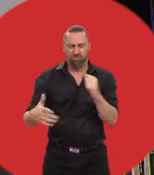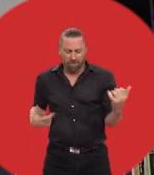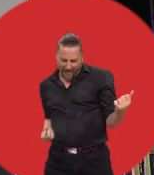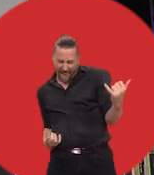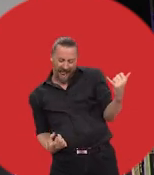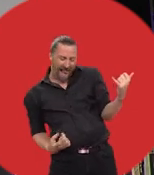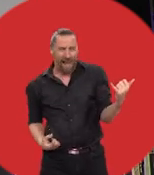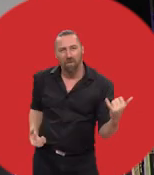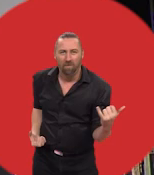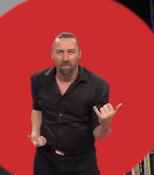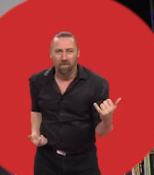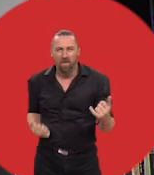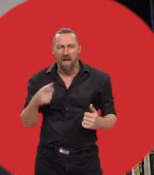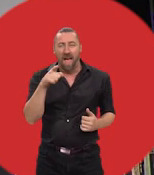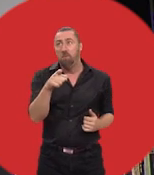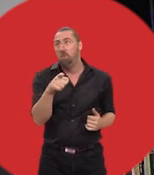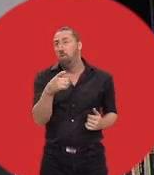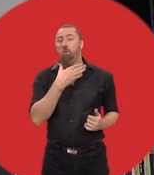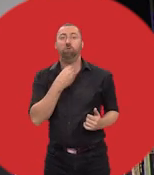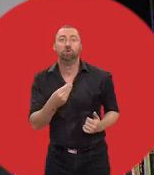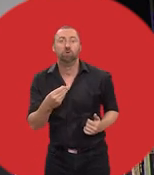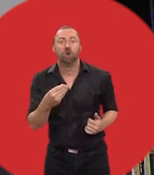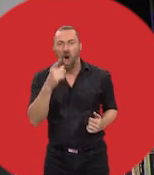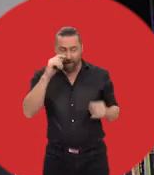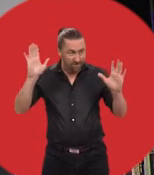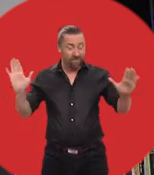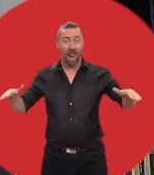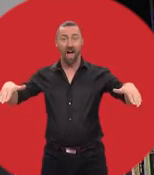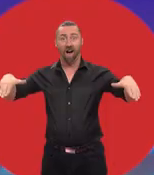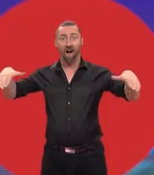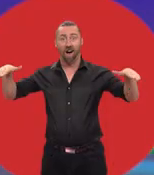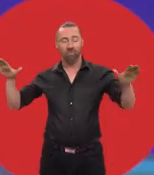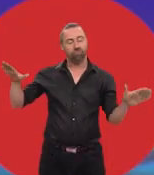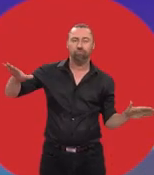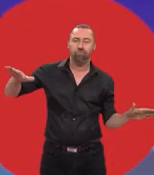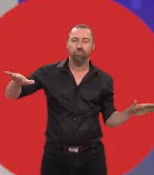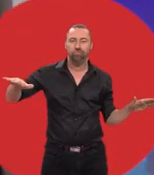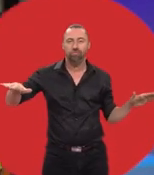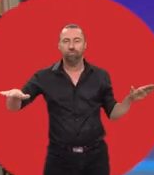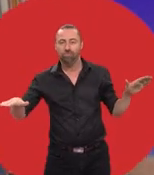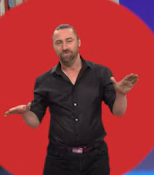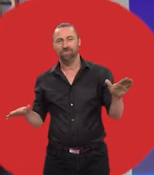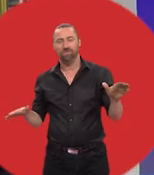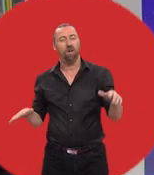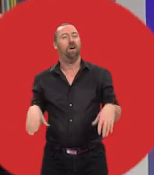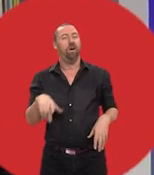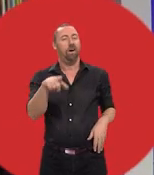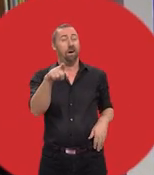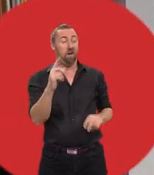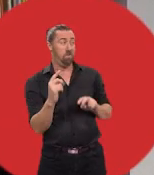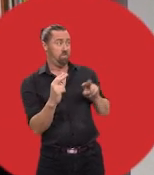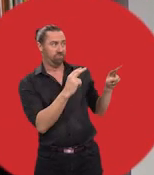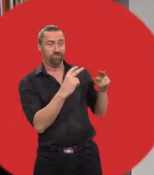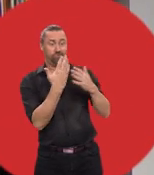instrument. Or maybe you've wished you could fly. Our next story is all about a